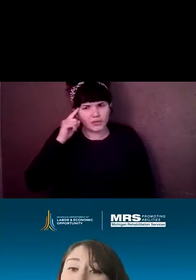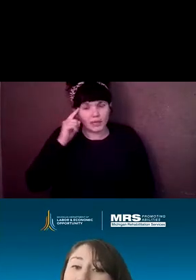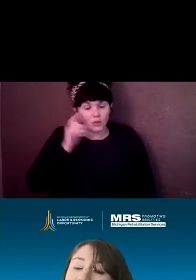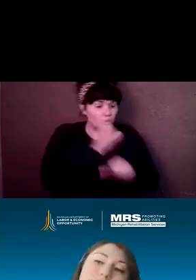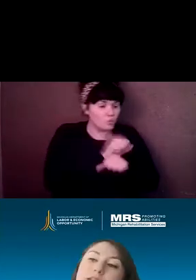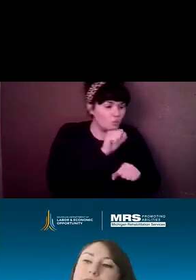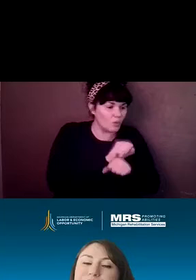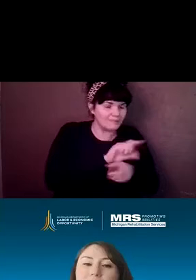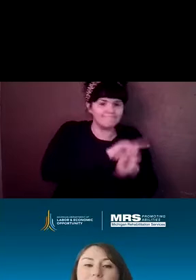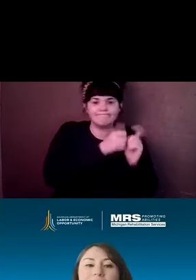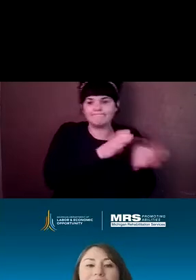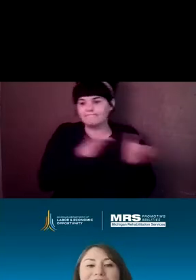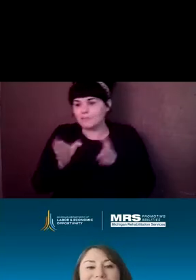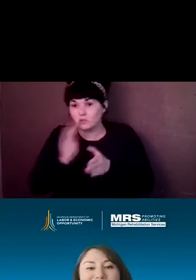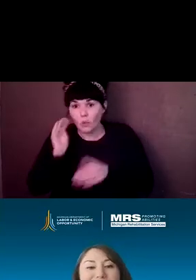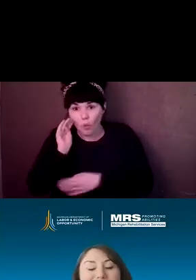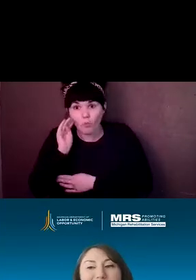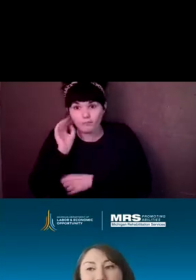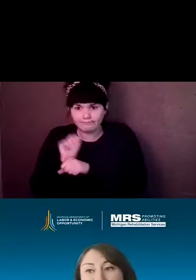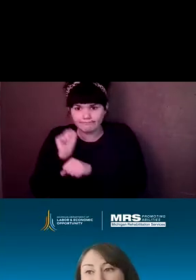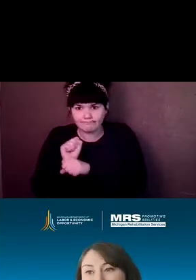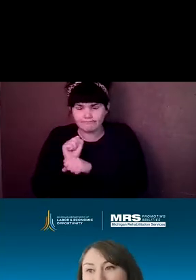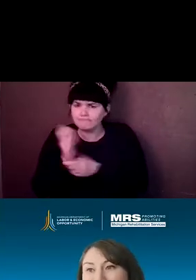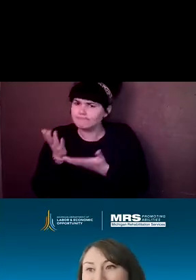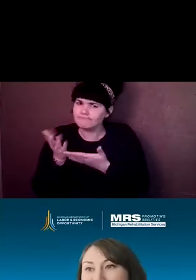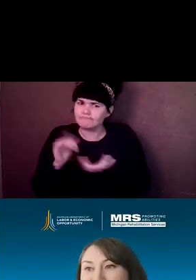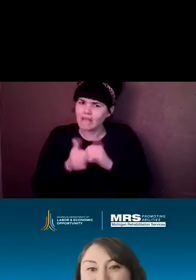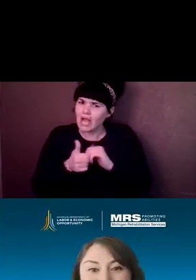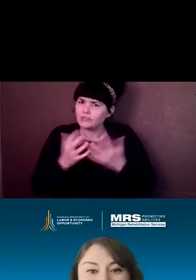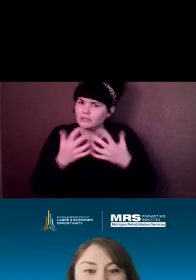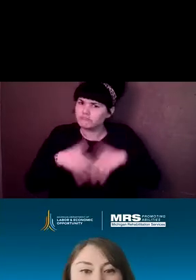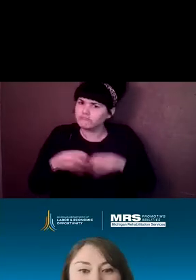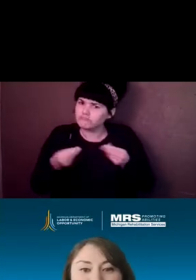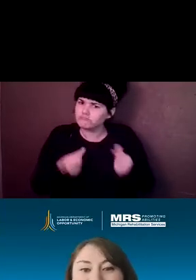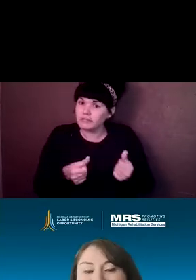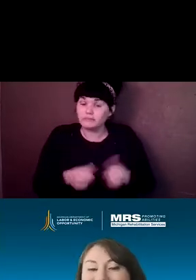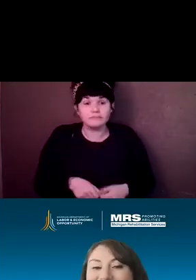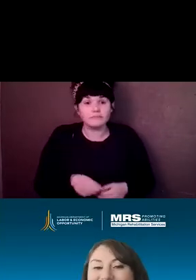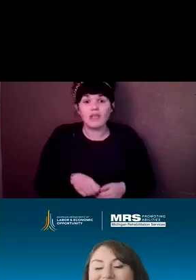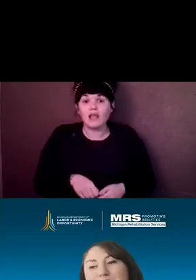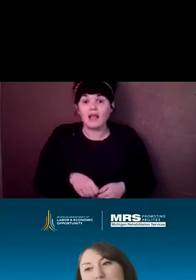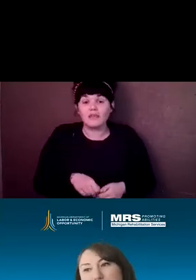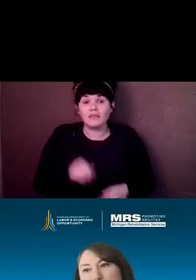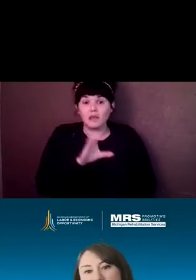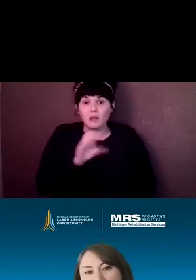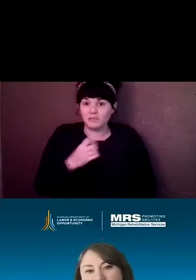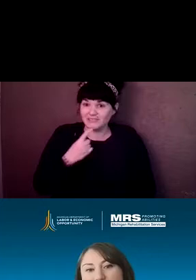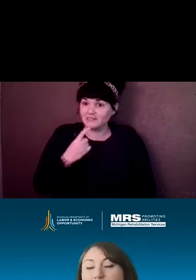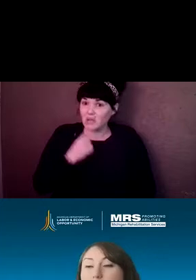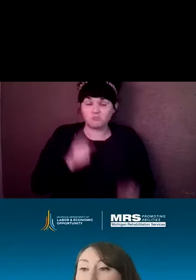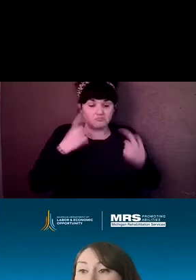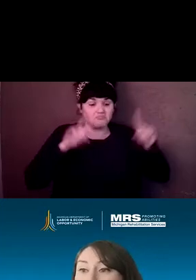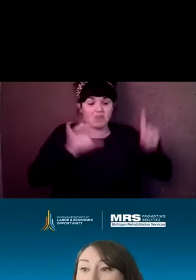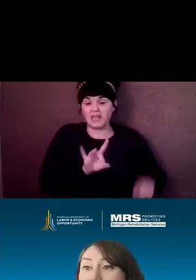of COVID-19? And essentially the employers were the ones that found this the most successful, stating 83%